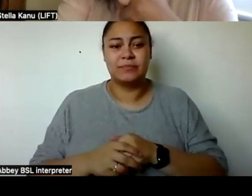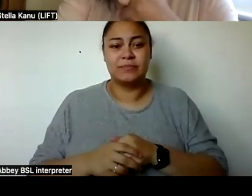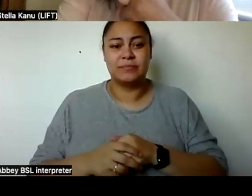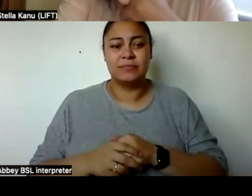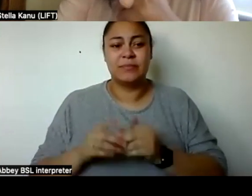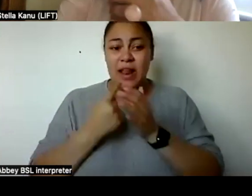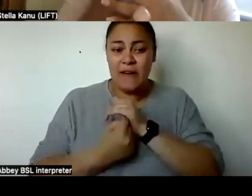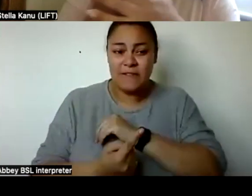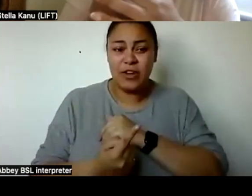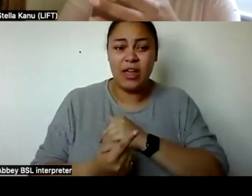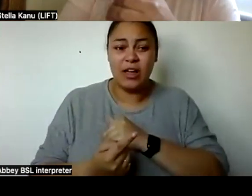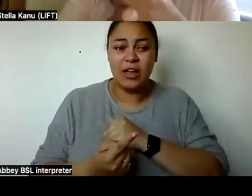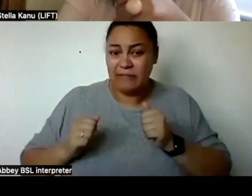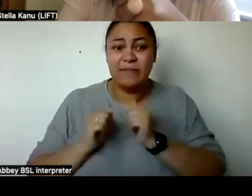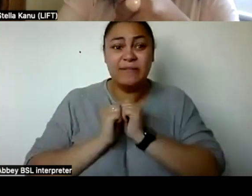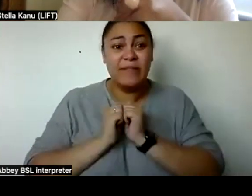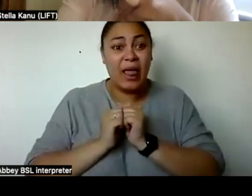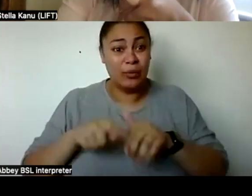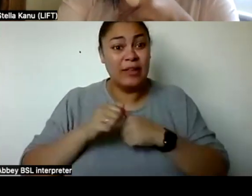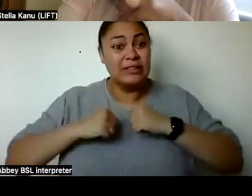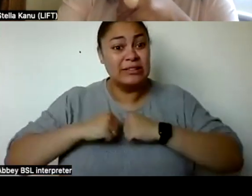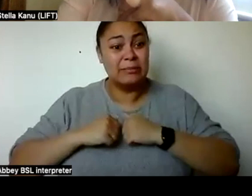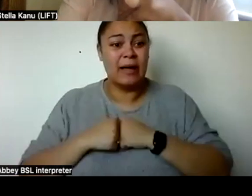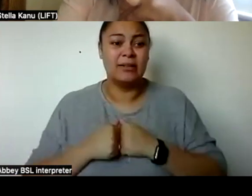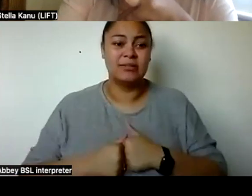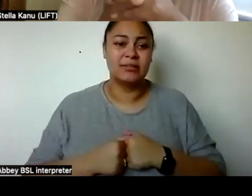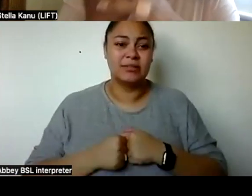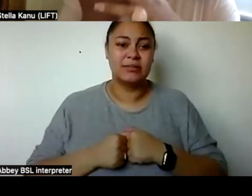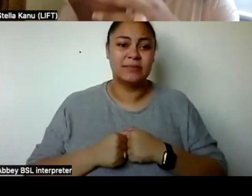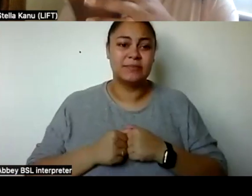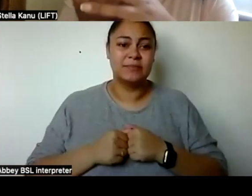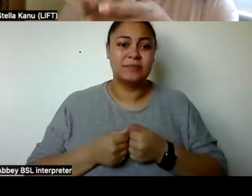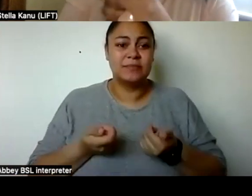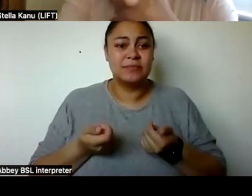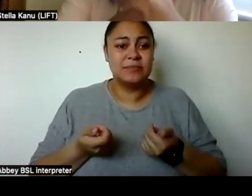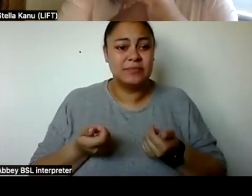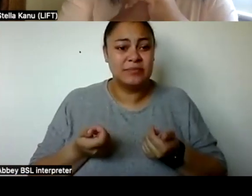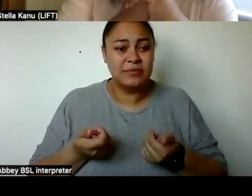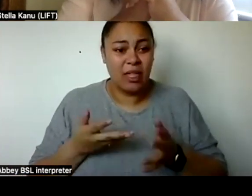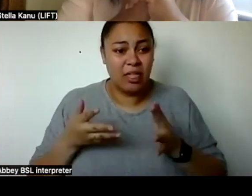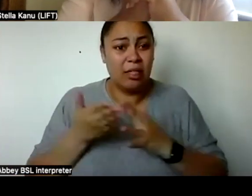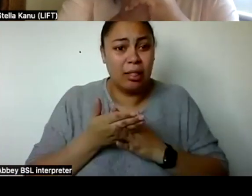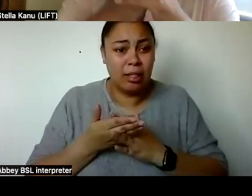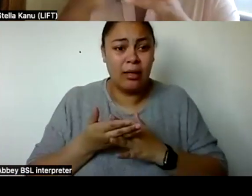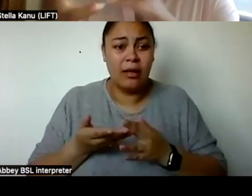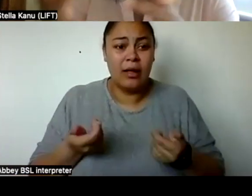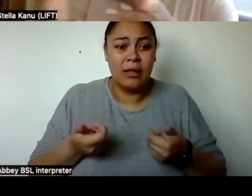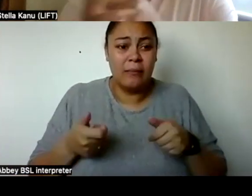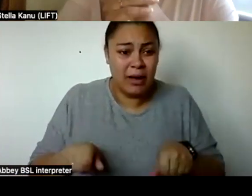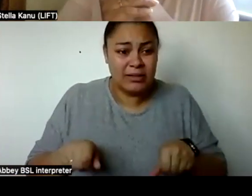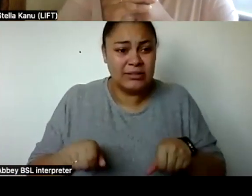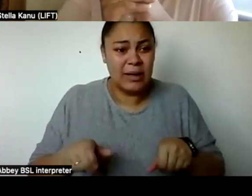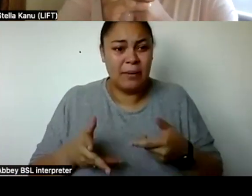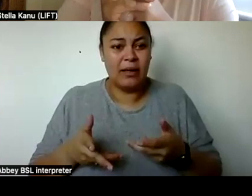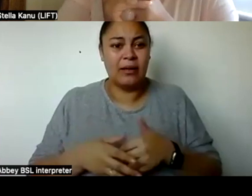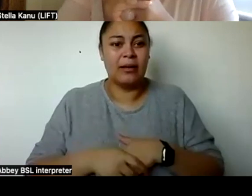can provide. But the disruptor of the kind of the pandemic and the voice that we started to hear from freelancers is beyond the